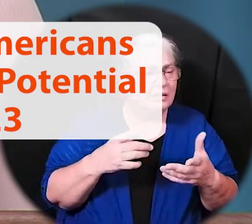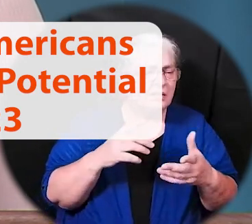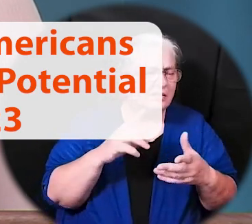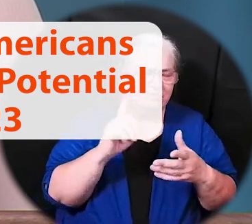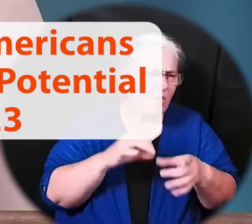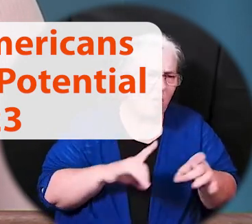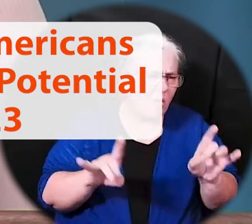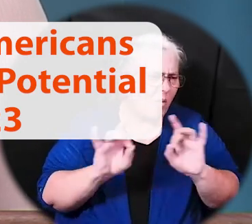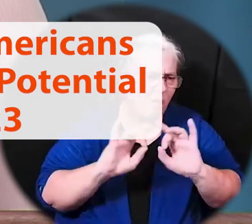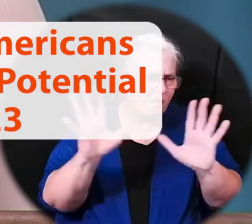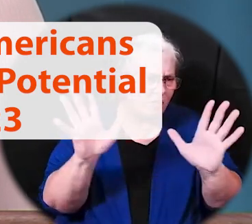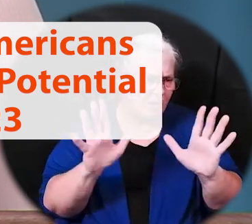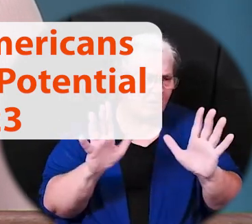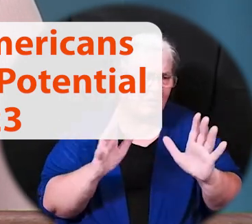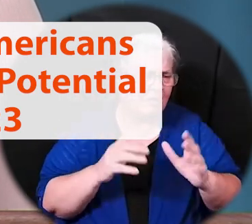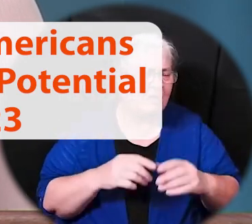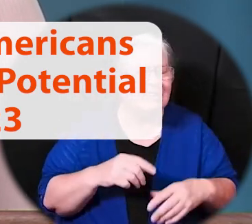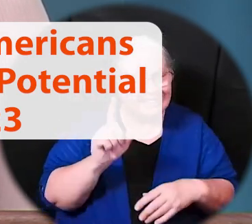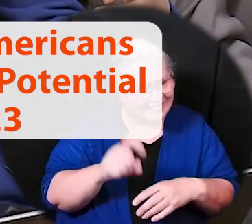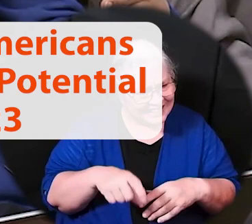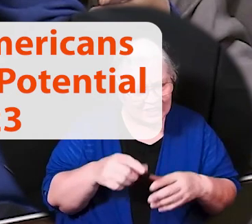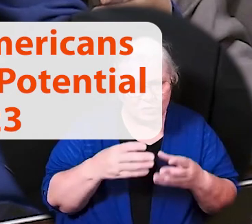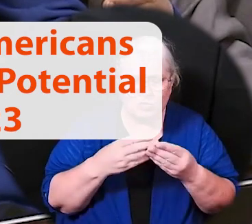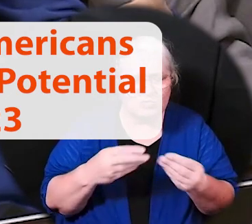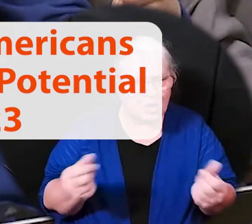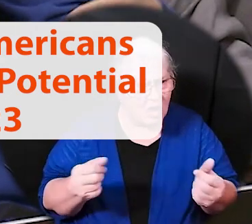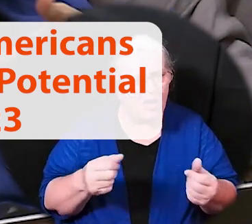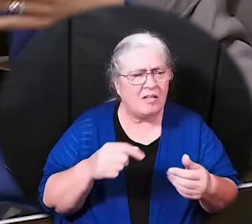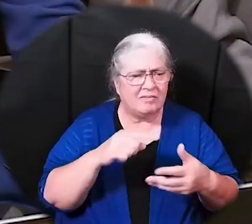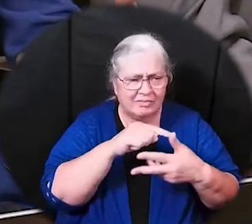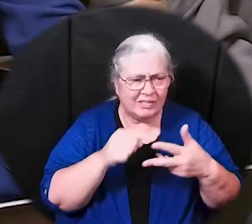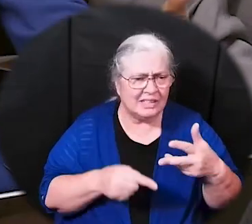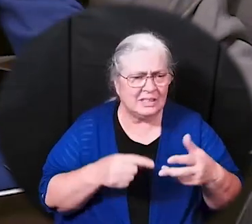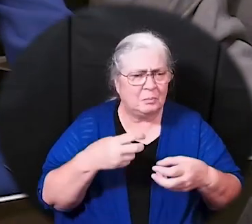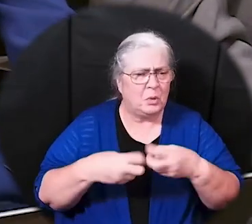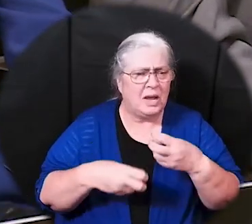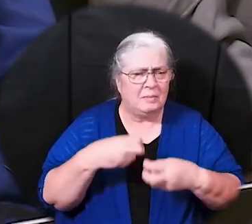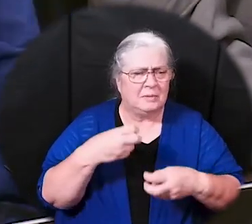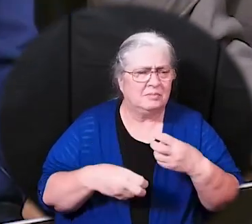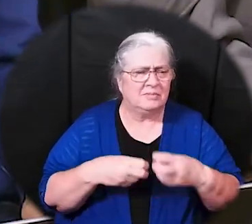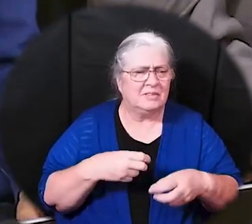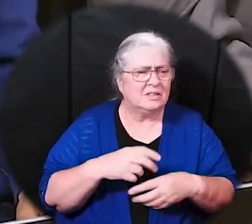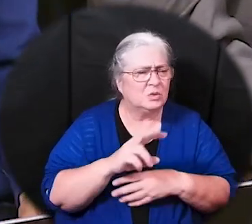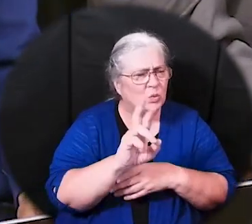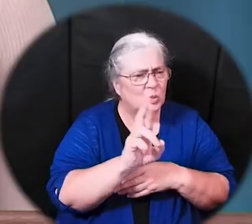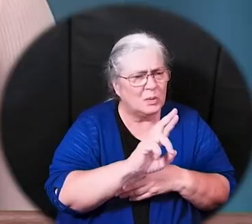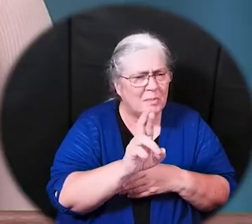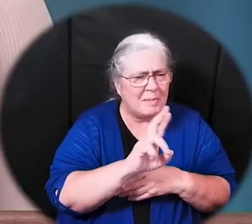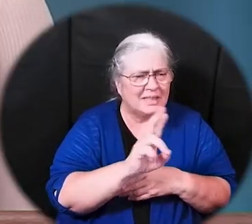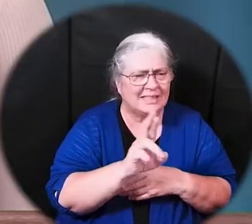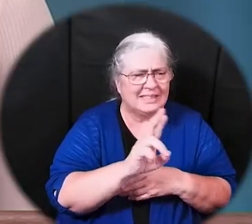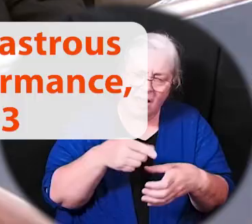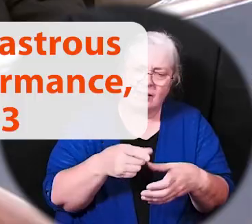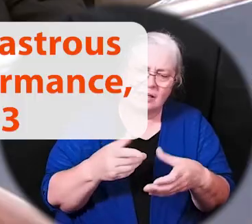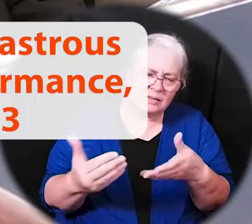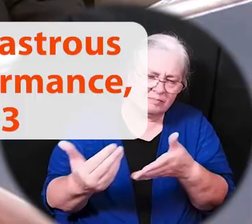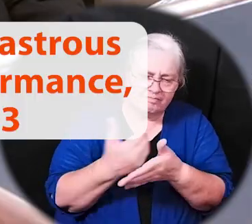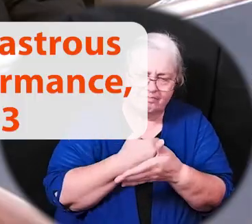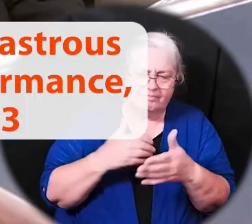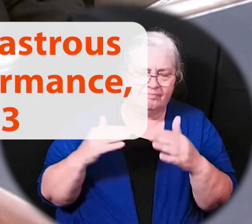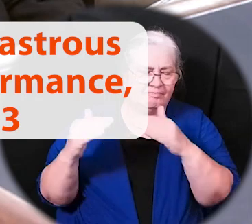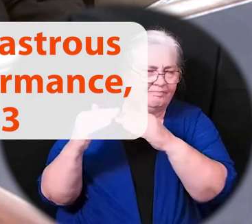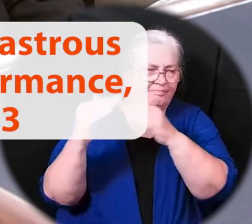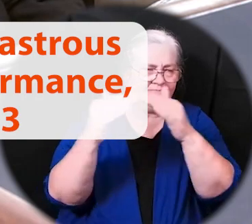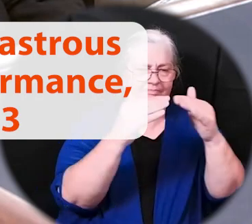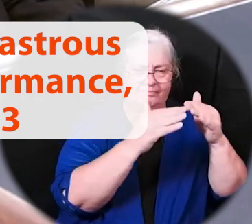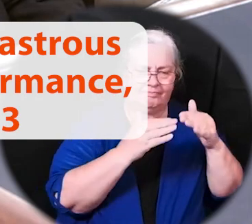fix. They can fix this. But does it show that the president needs to be messaging more to the public about this? I mean, look, the president was very clear. A strike could